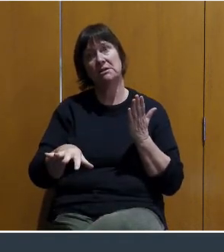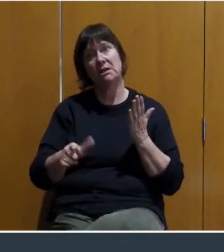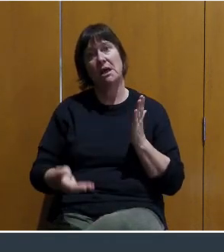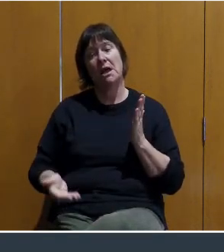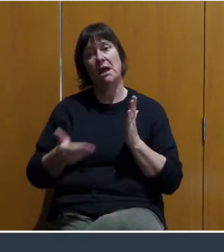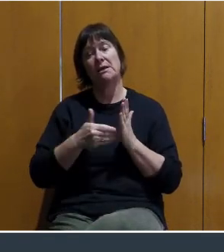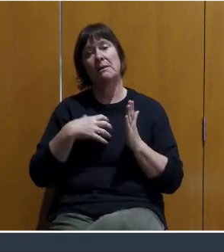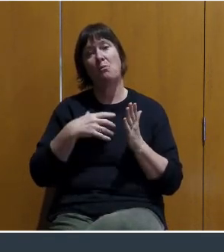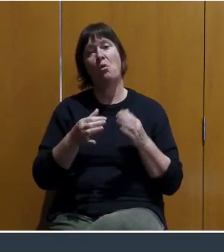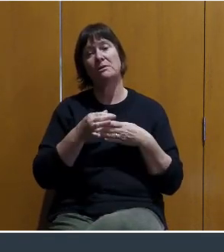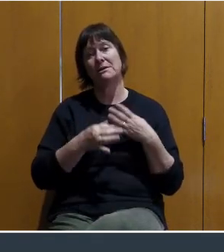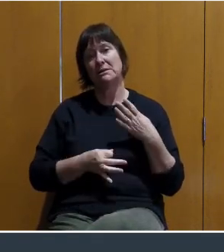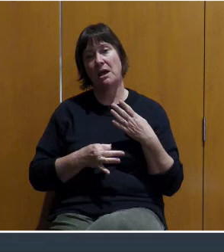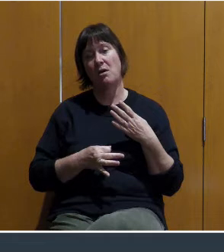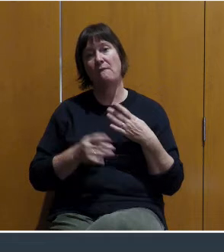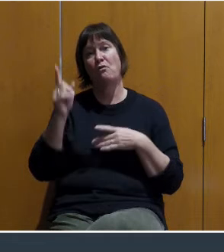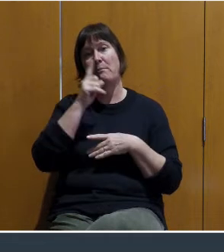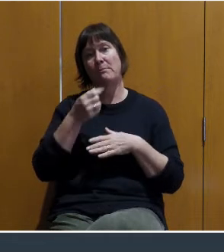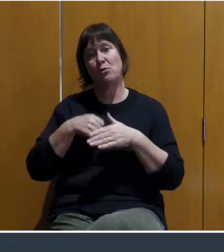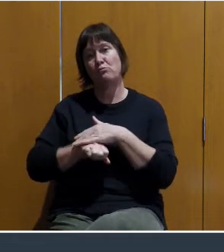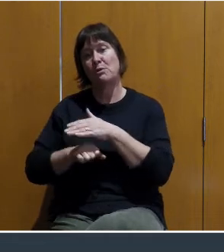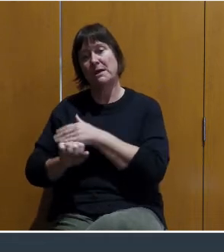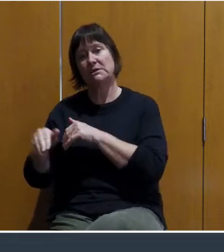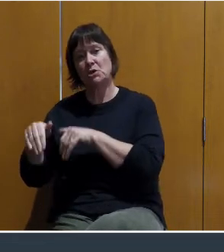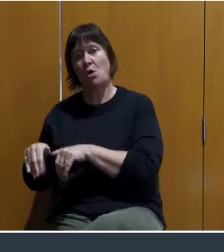more detail for dog breeders.